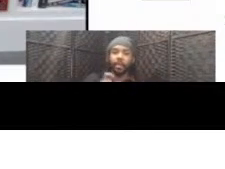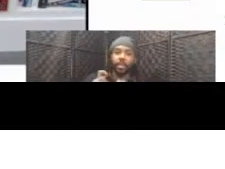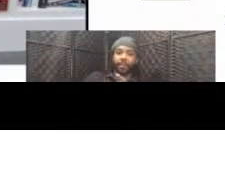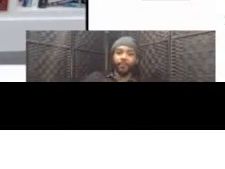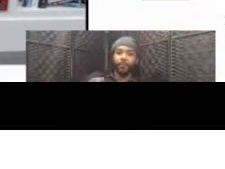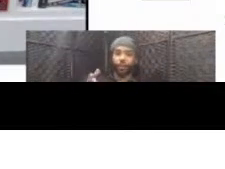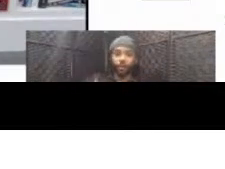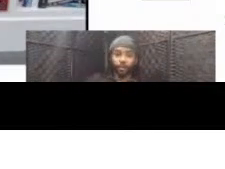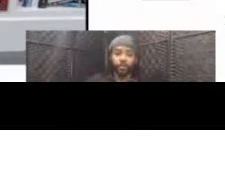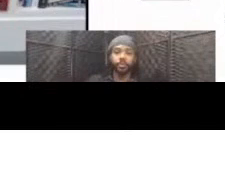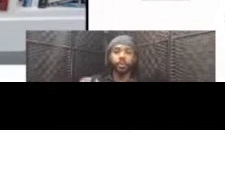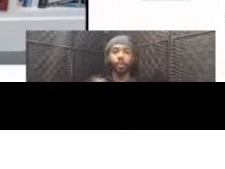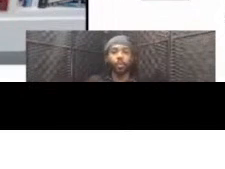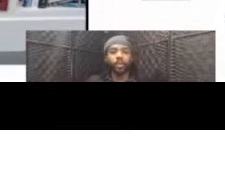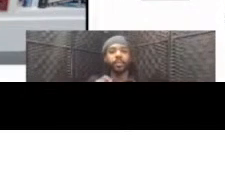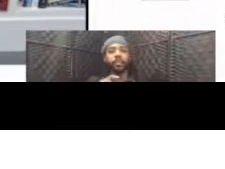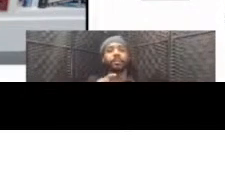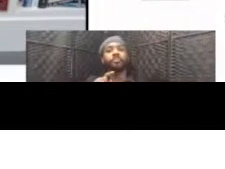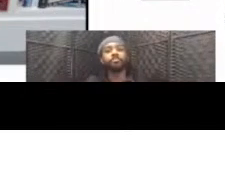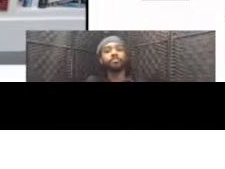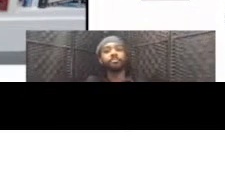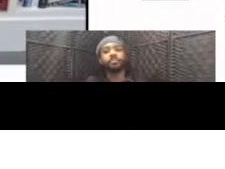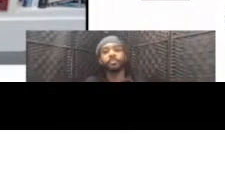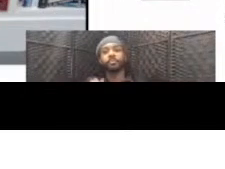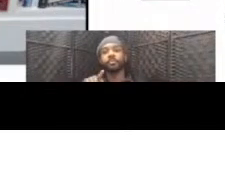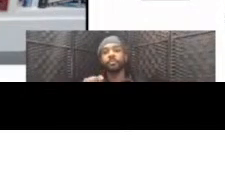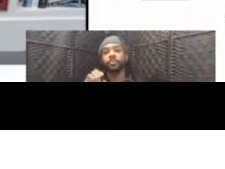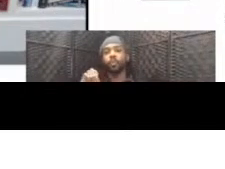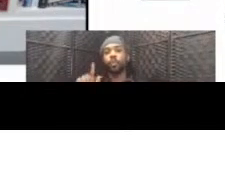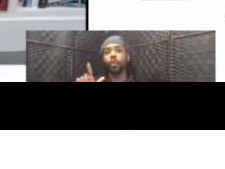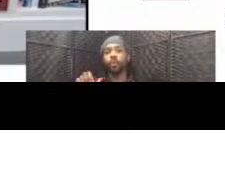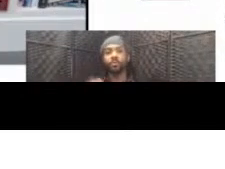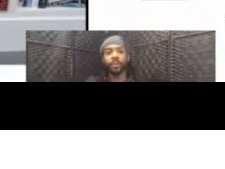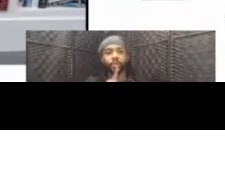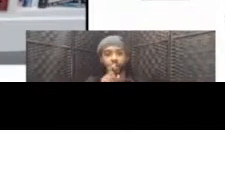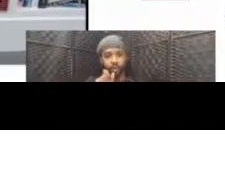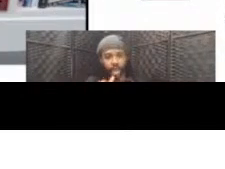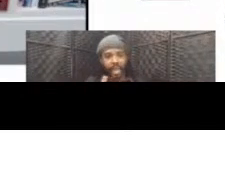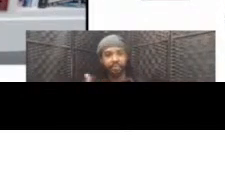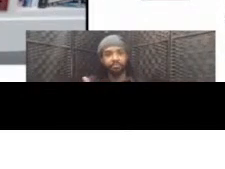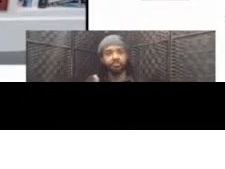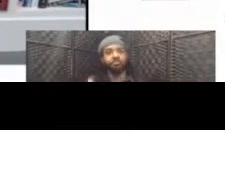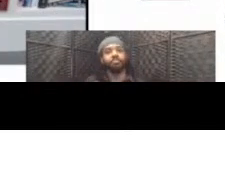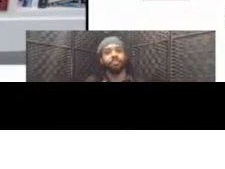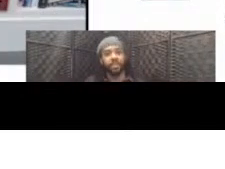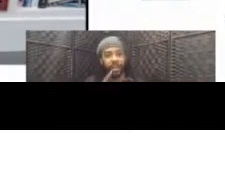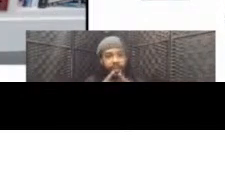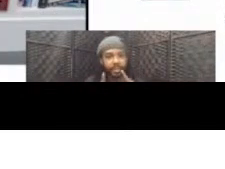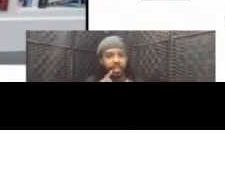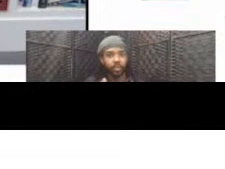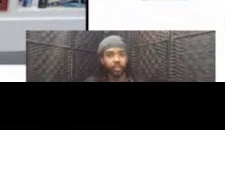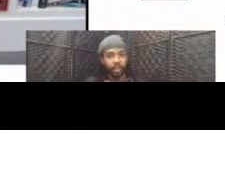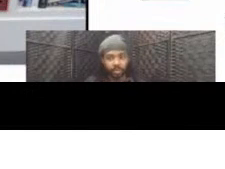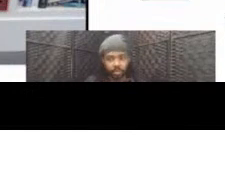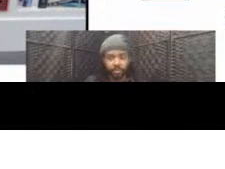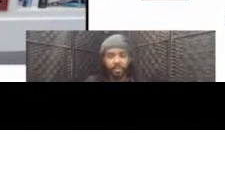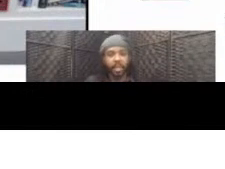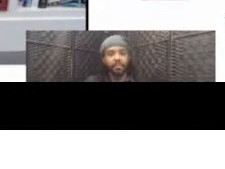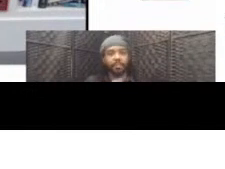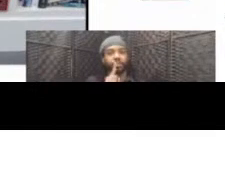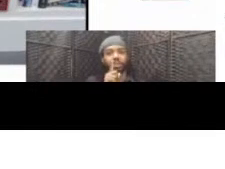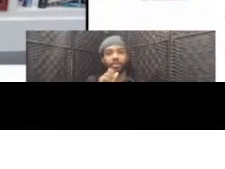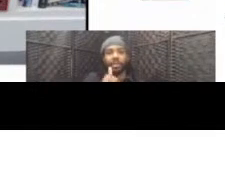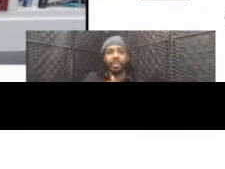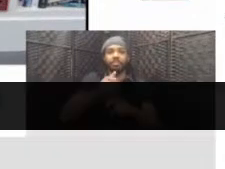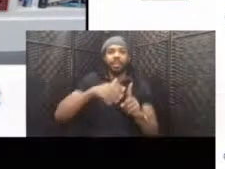the tools to be able to engage in these conversations and even to create the environmental conditions